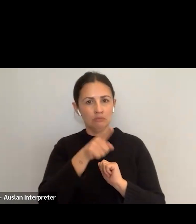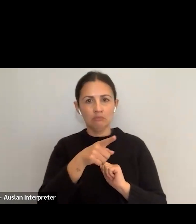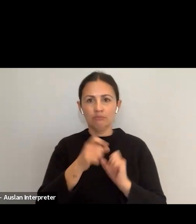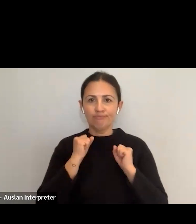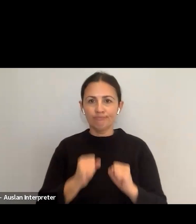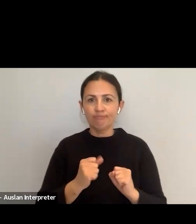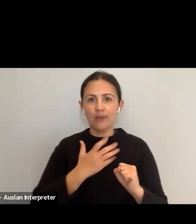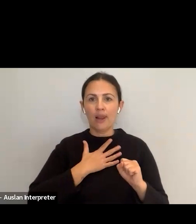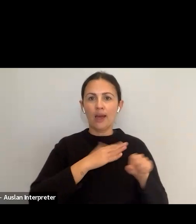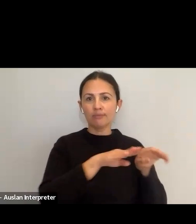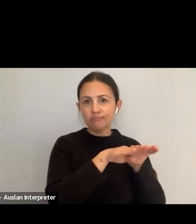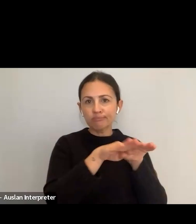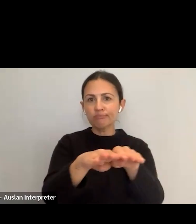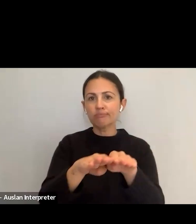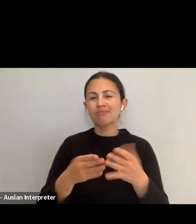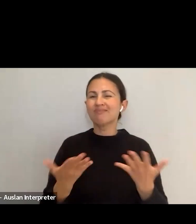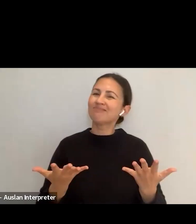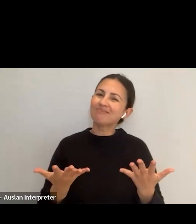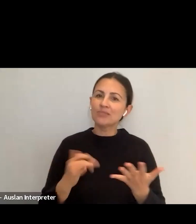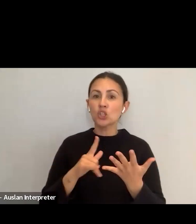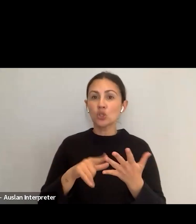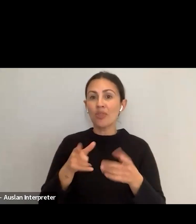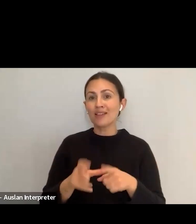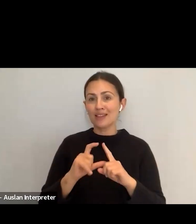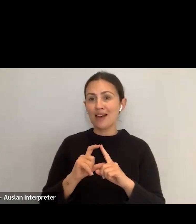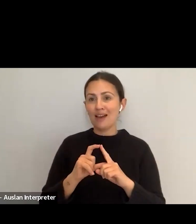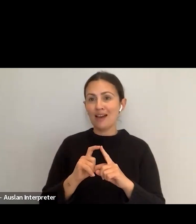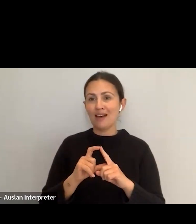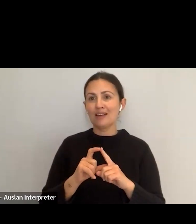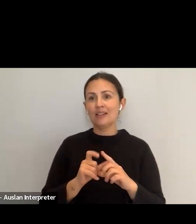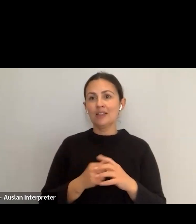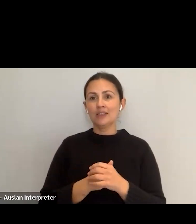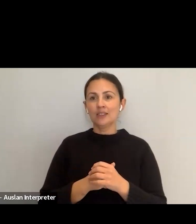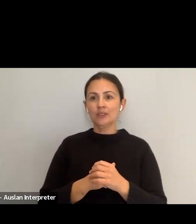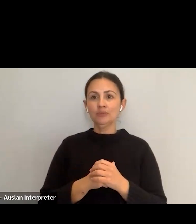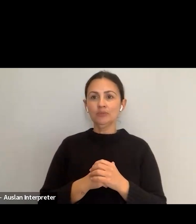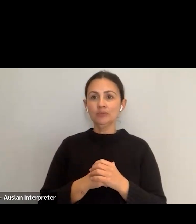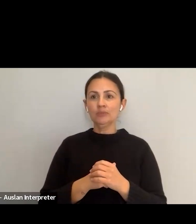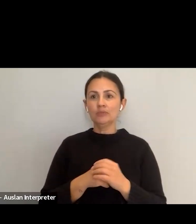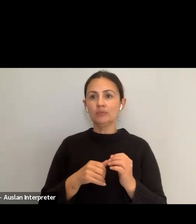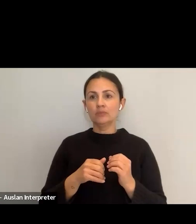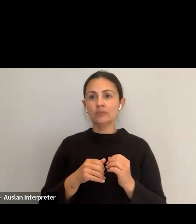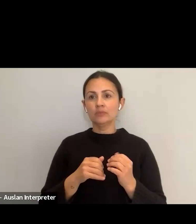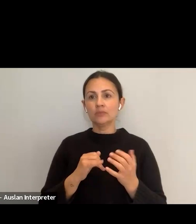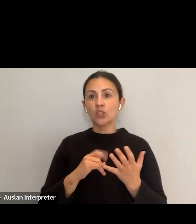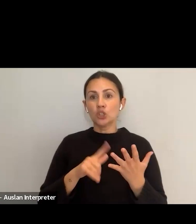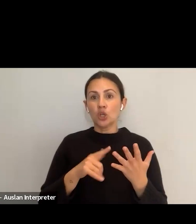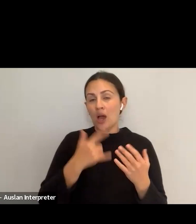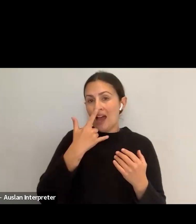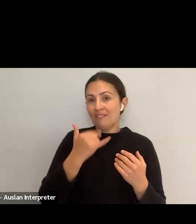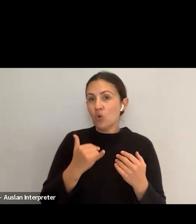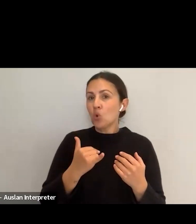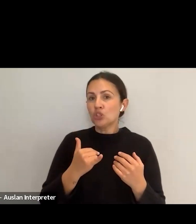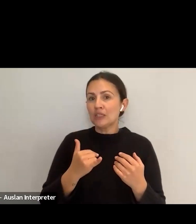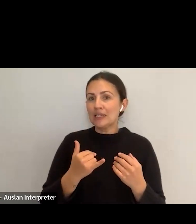for one to enter the other, they maybe lack the right tonality, they fill the form in differently for funding, they don't